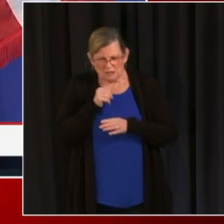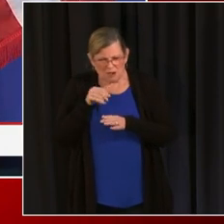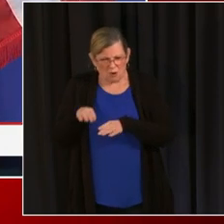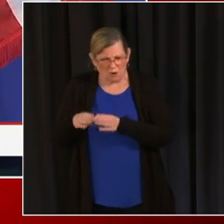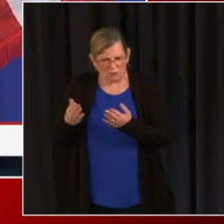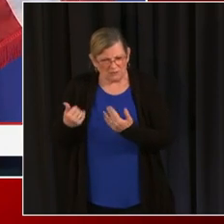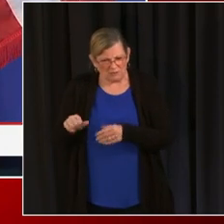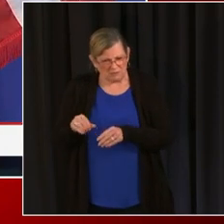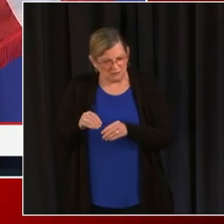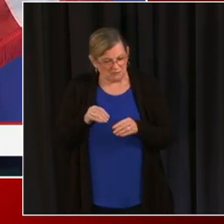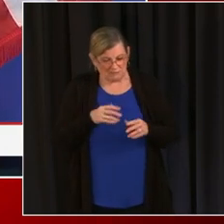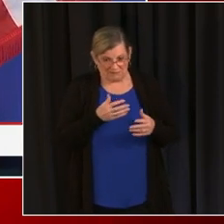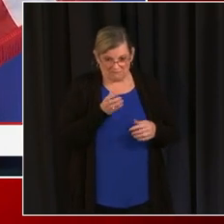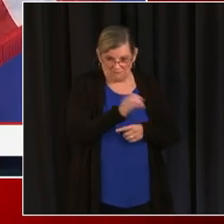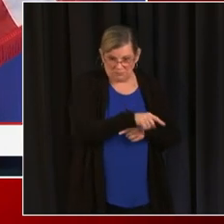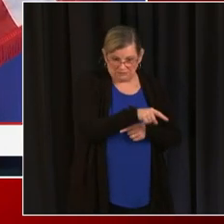days.